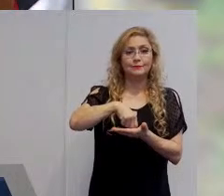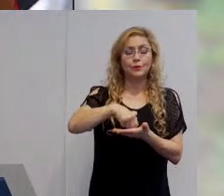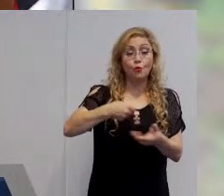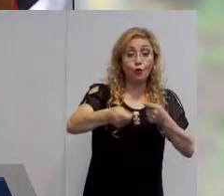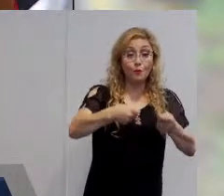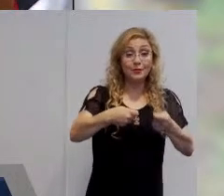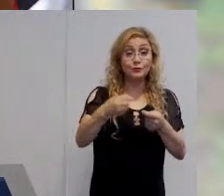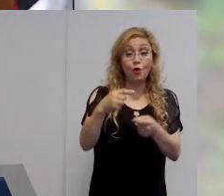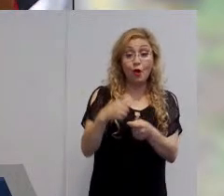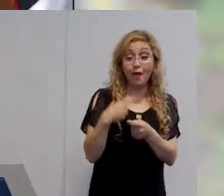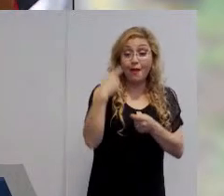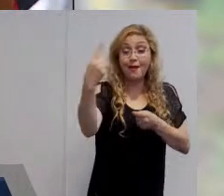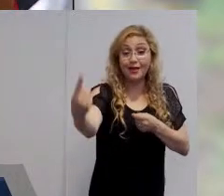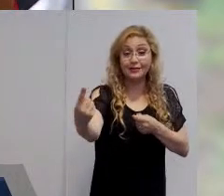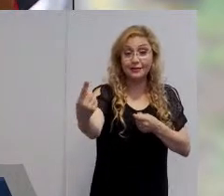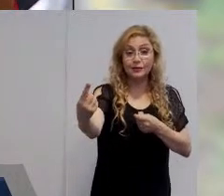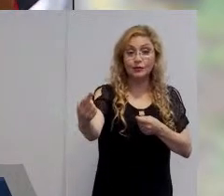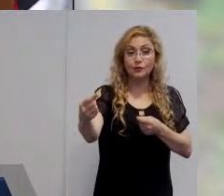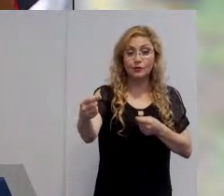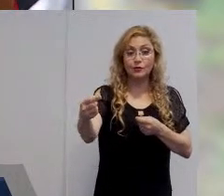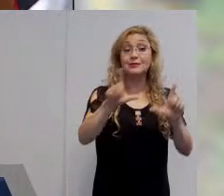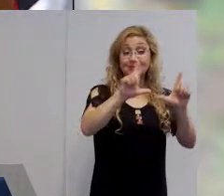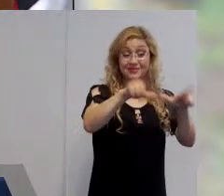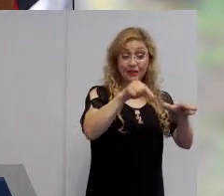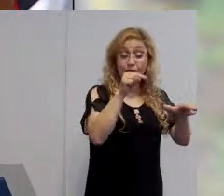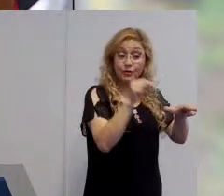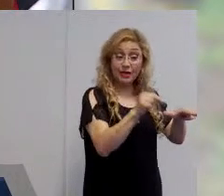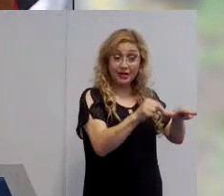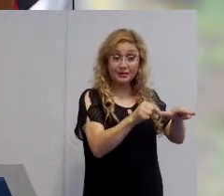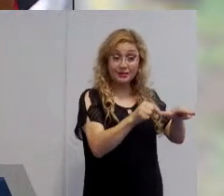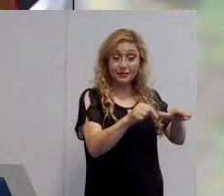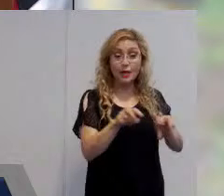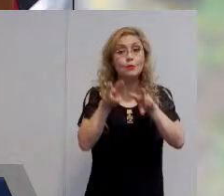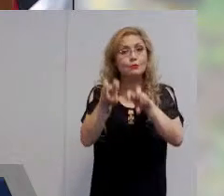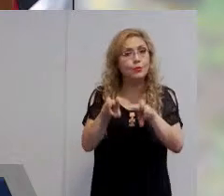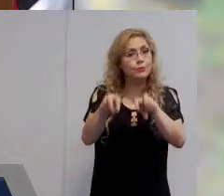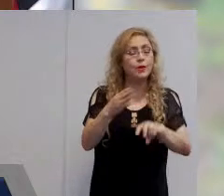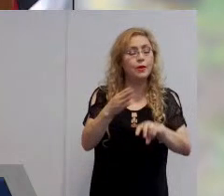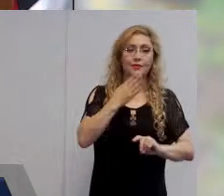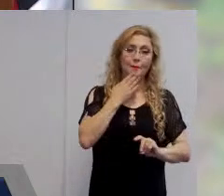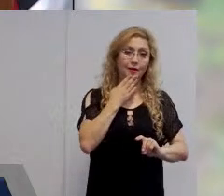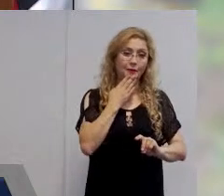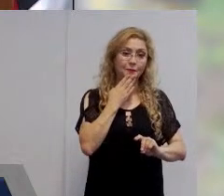this sector took a major blow from the COVID-19 pandemic.